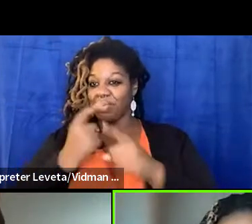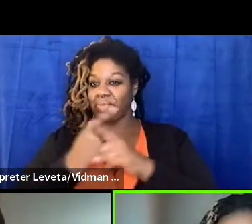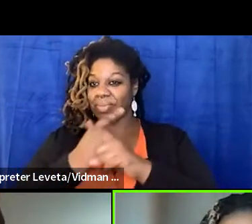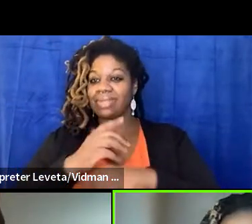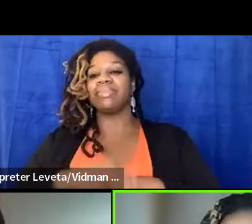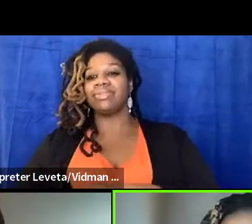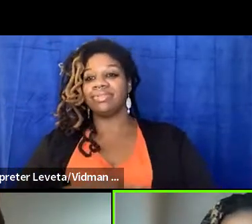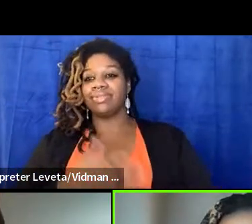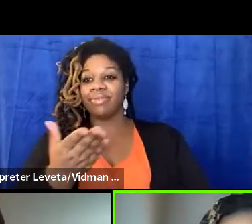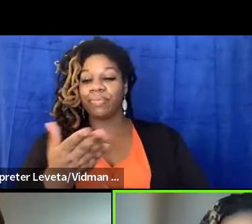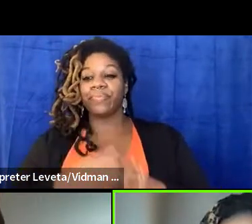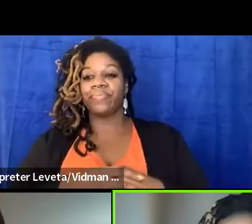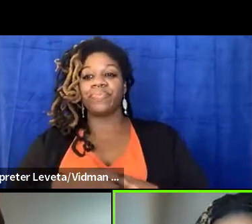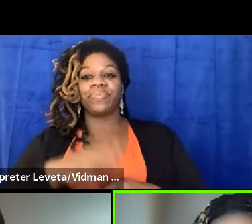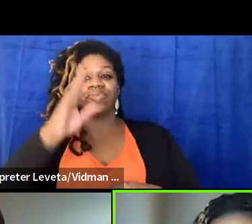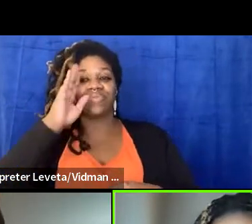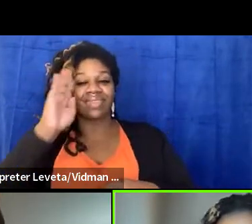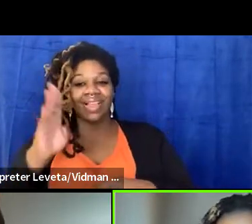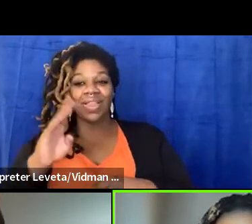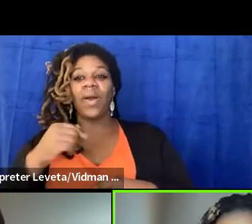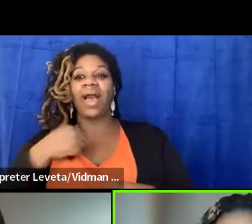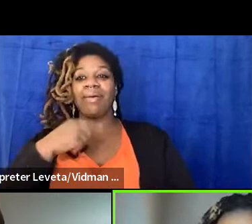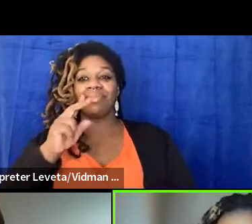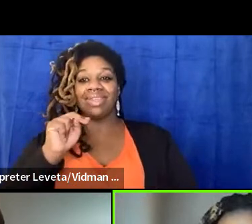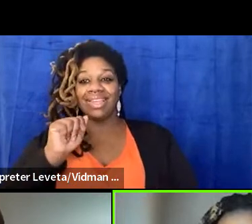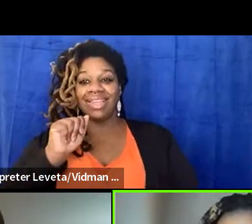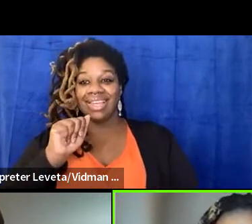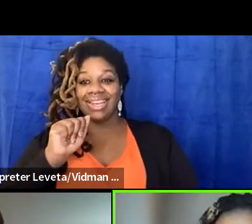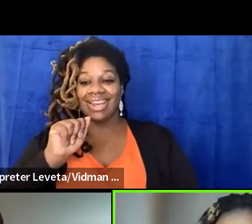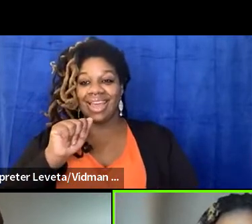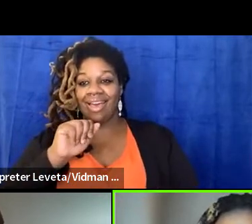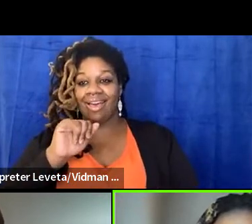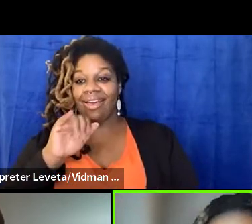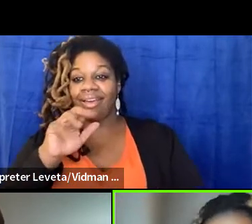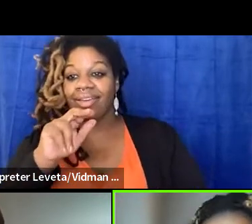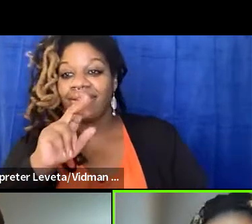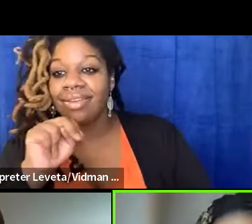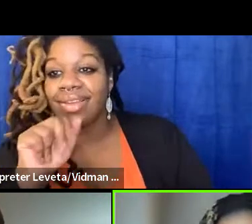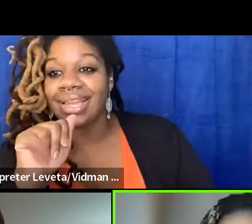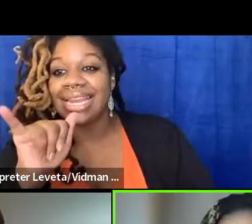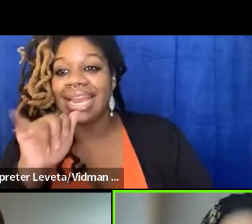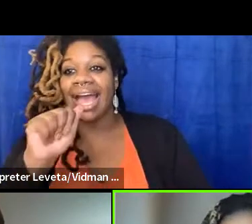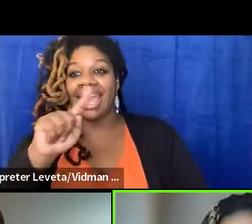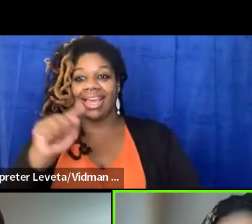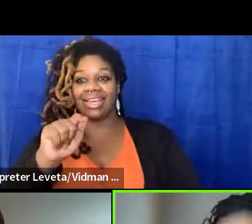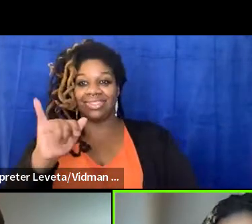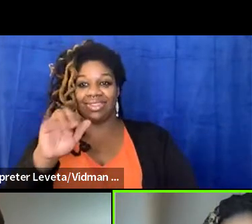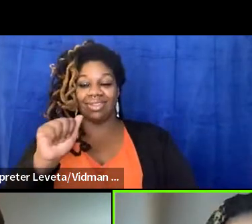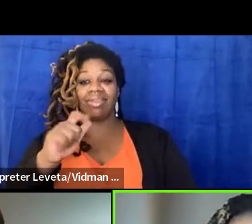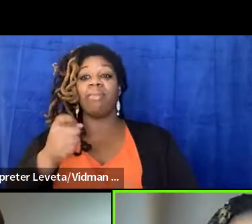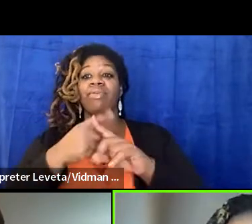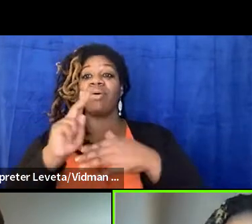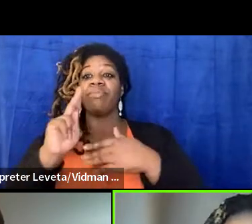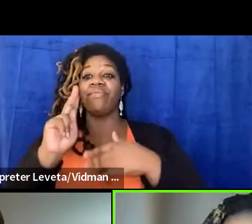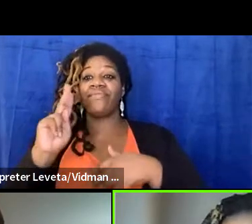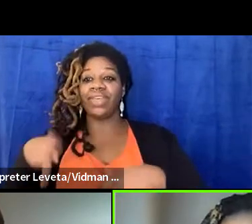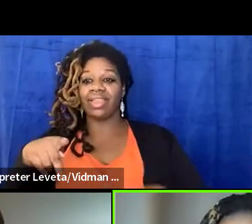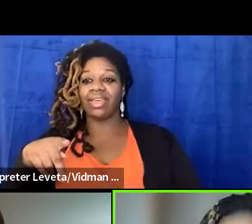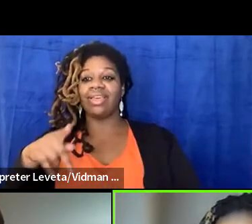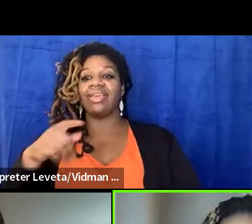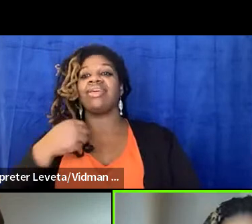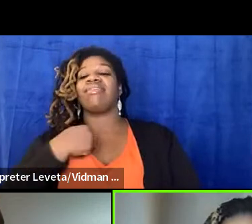Okay, hi, I'm Nyasia. I am from Philly, and I am a science fellow